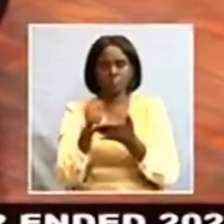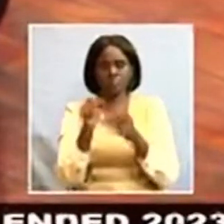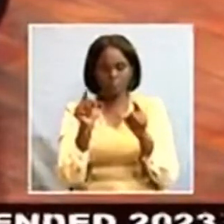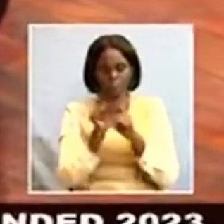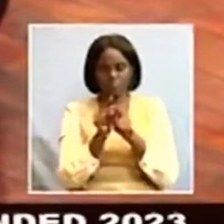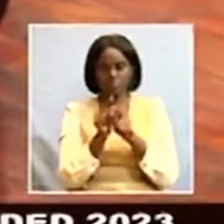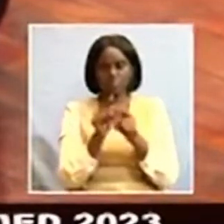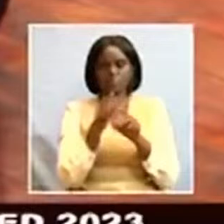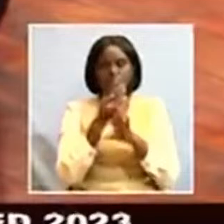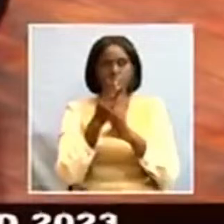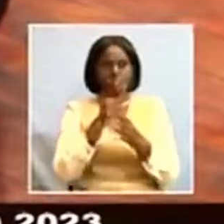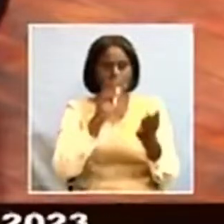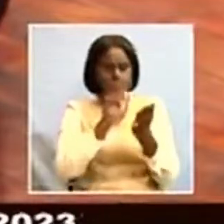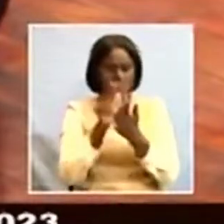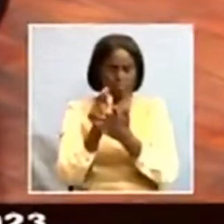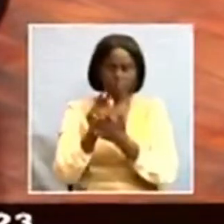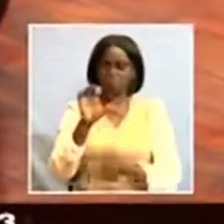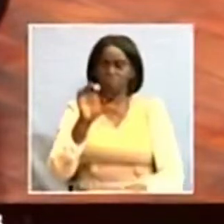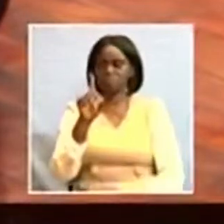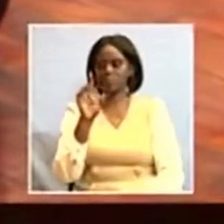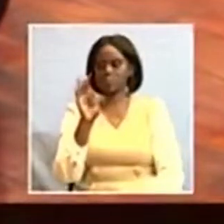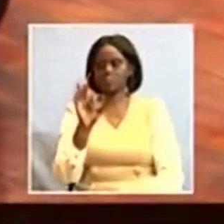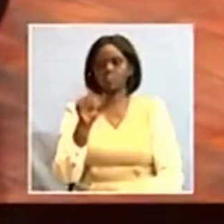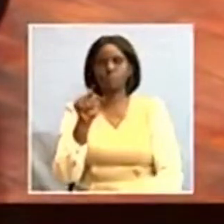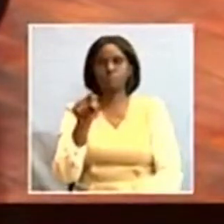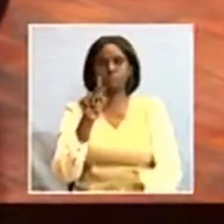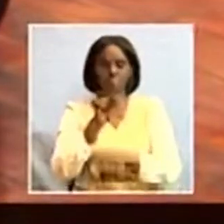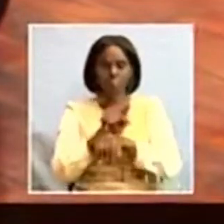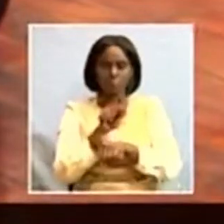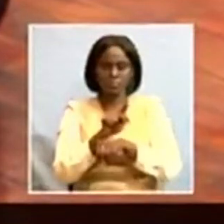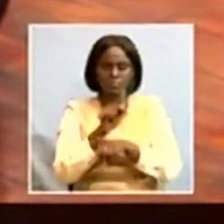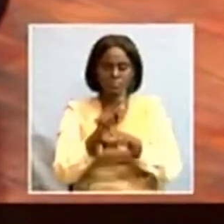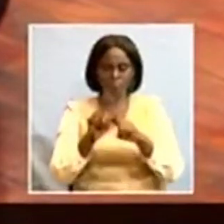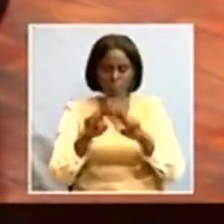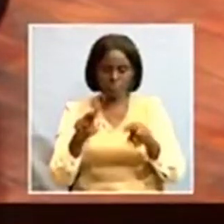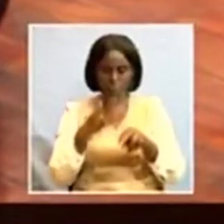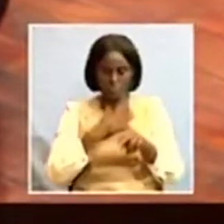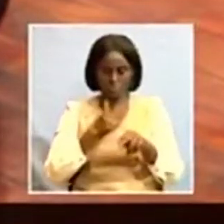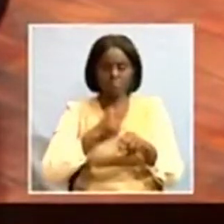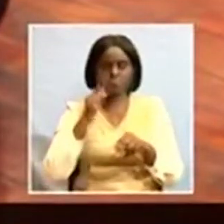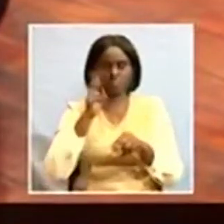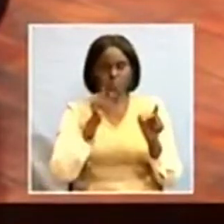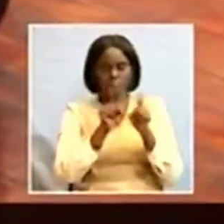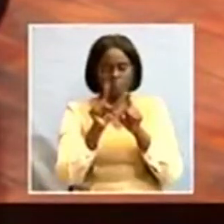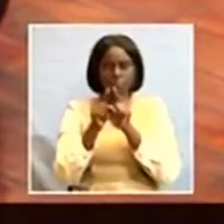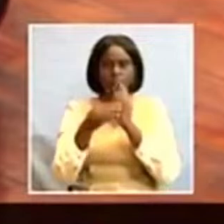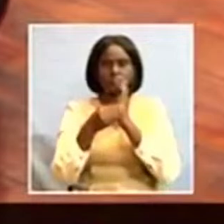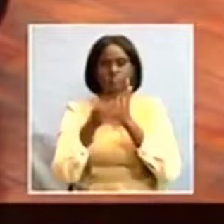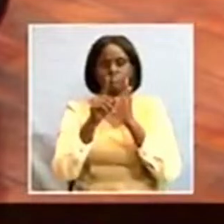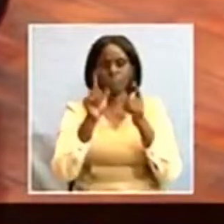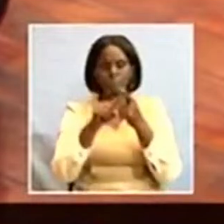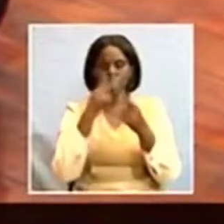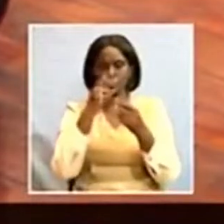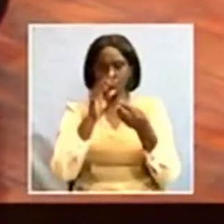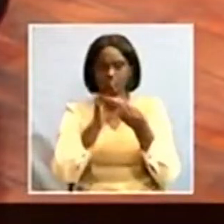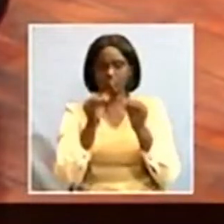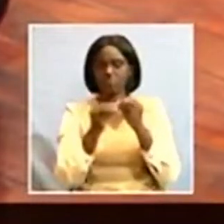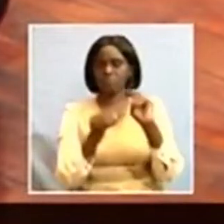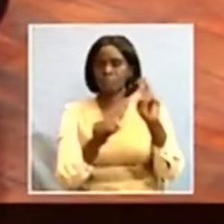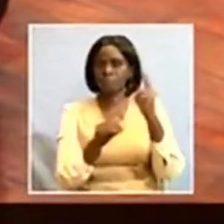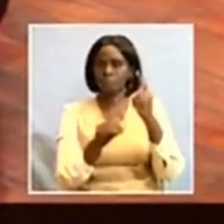and approved CDF projects. Chair, I'll also guide you to see appendix number